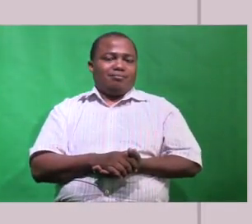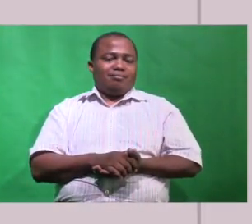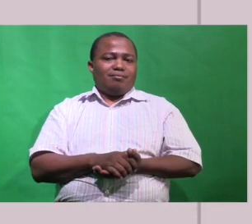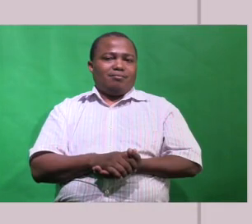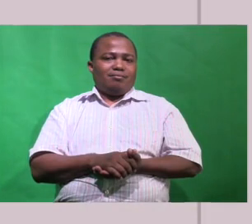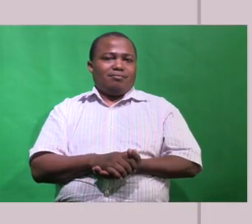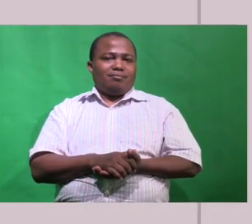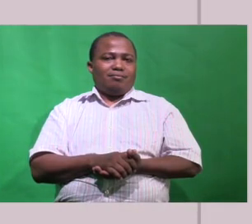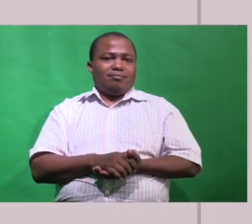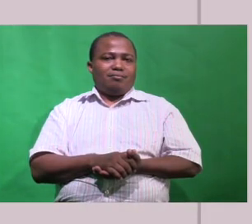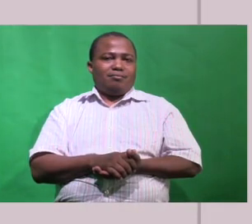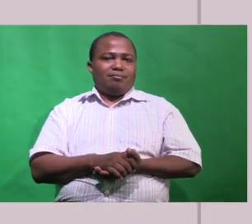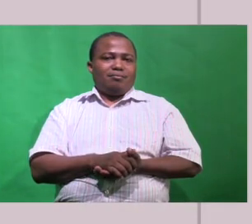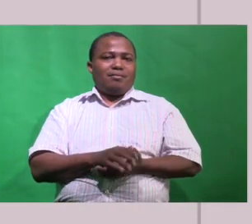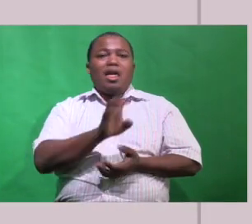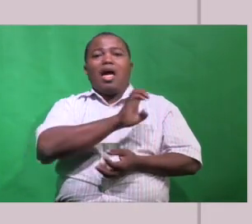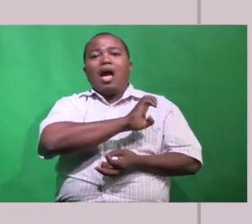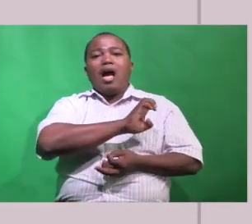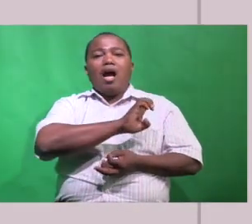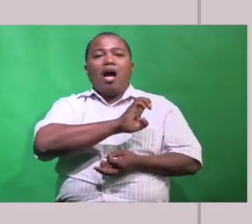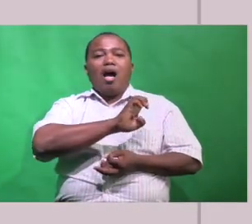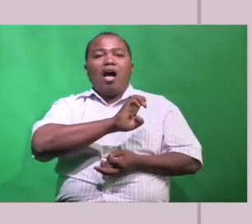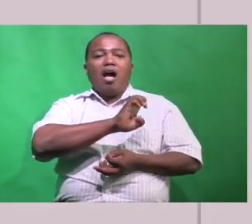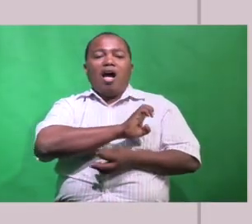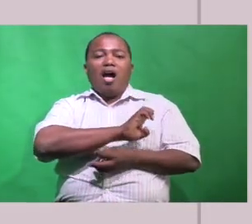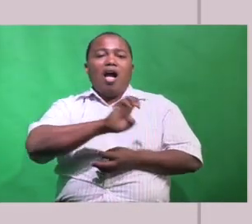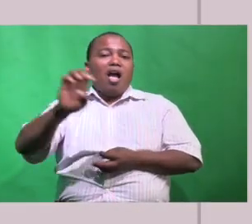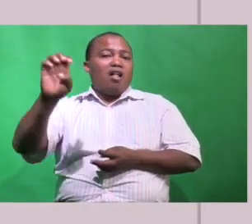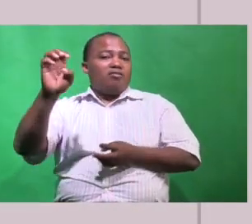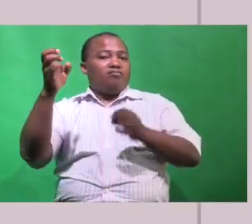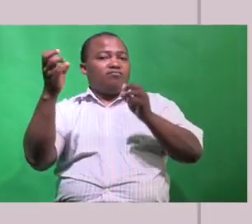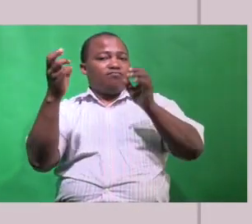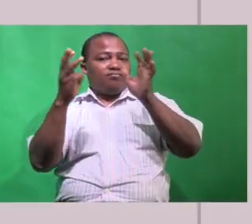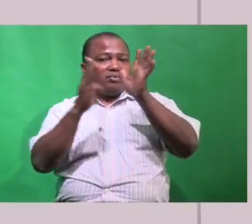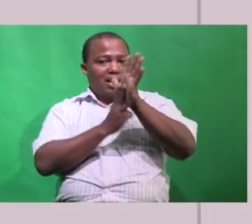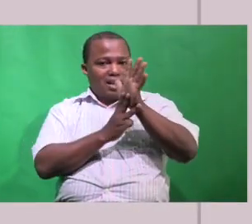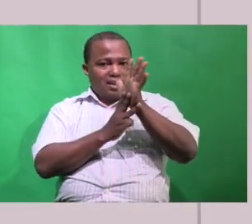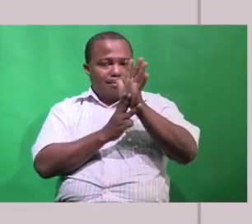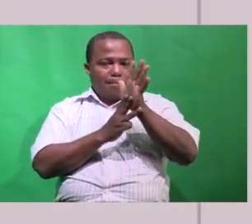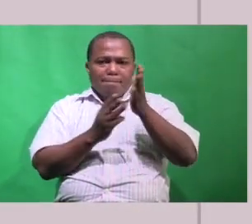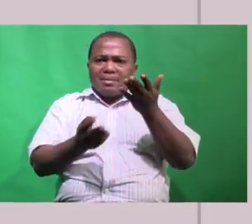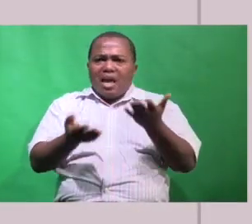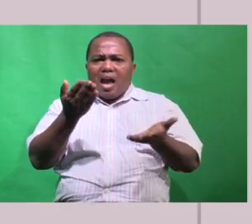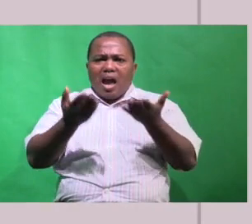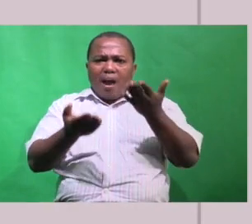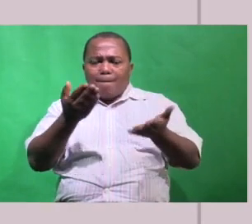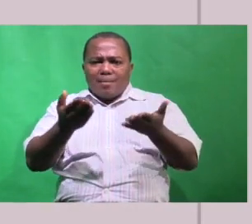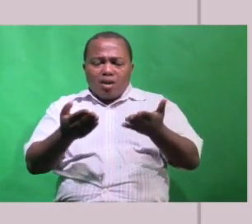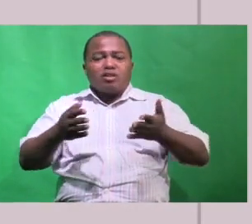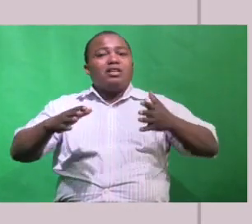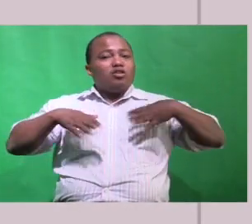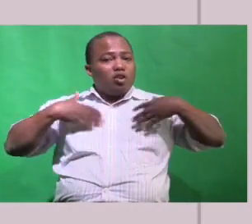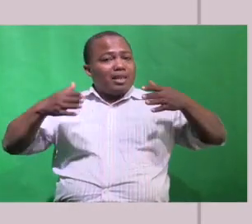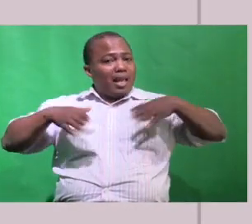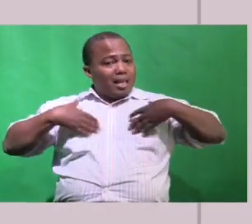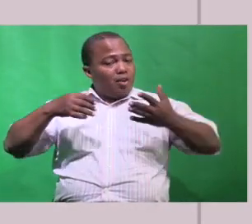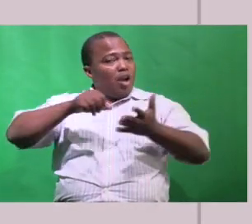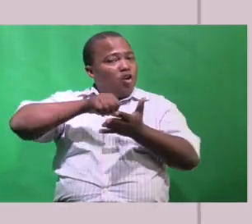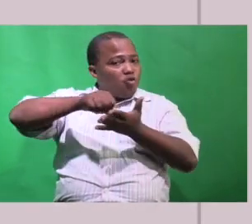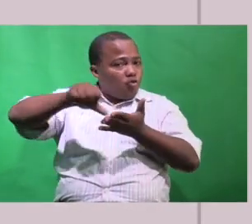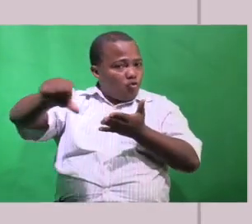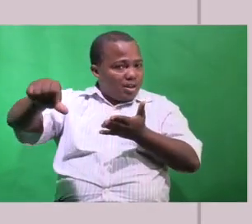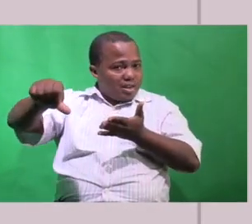80,000 per annum. The amount wanted to be paid